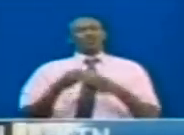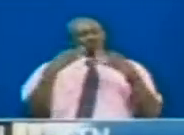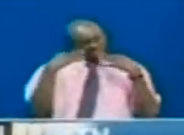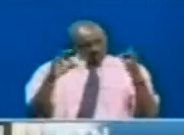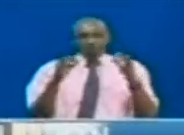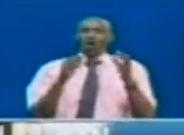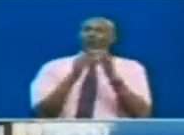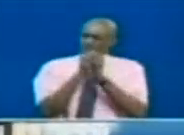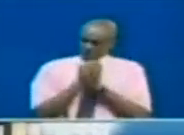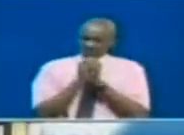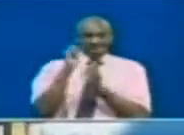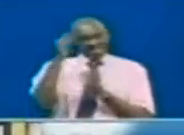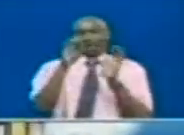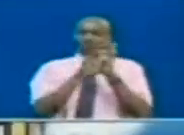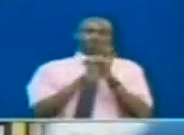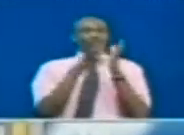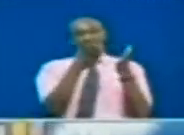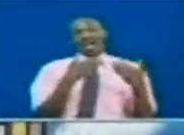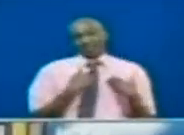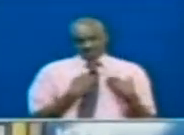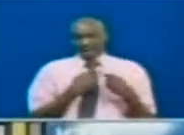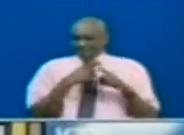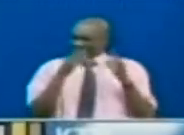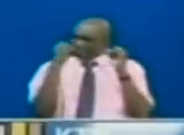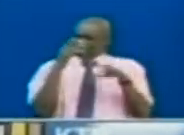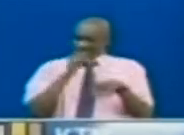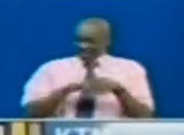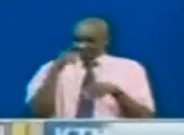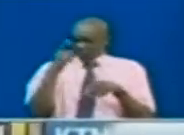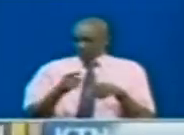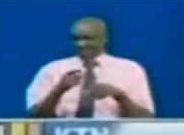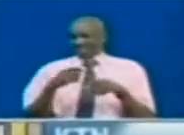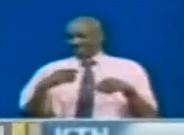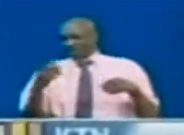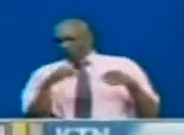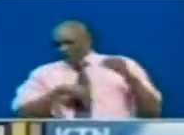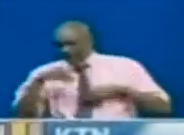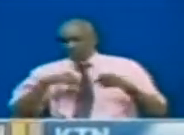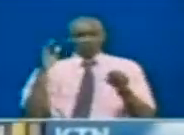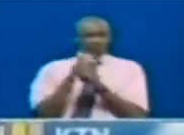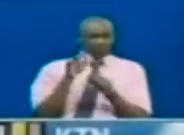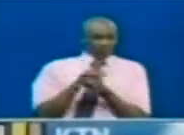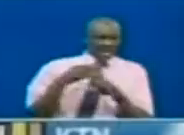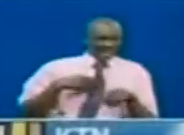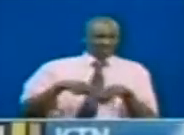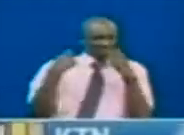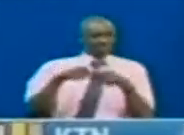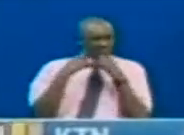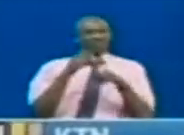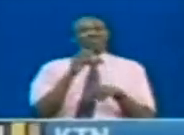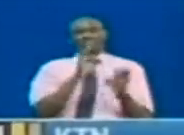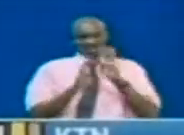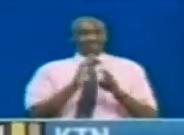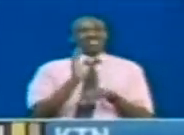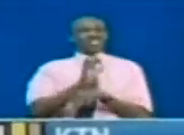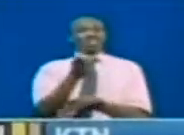Kenyan Constitution. Over time, there have been growing concerns over the practice of corruption and unethical conduct in church.